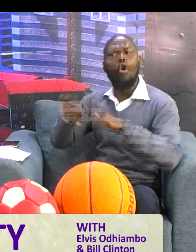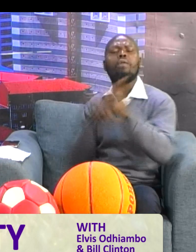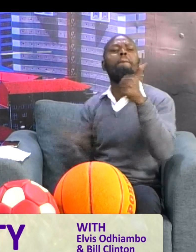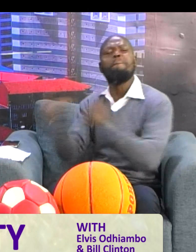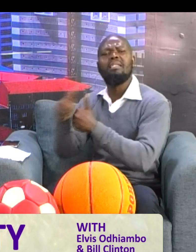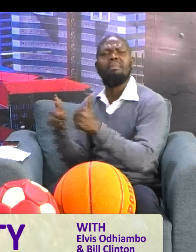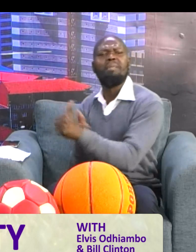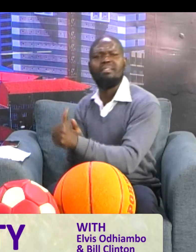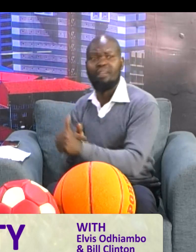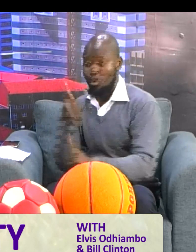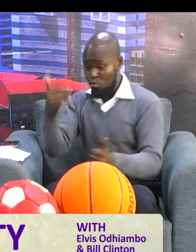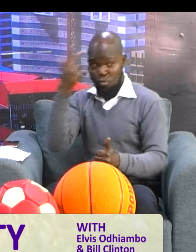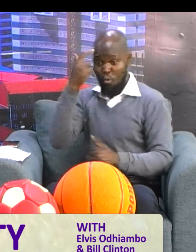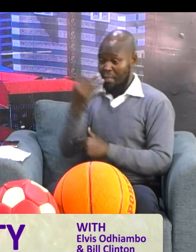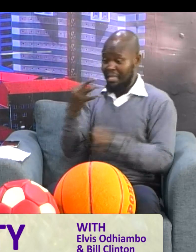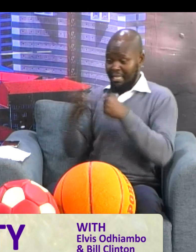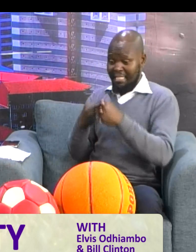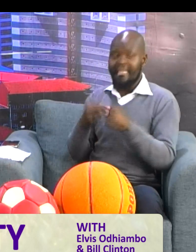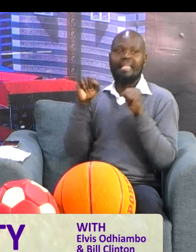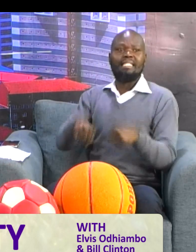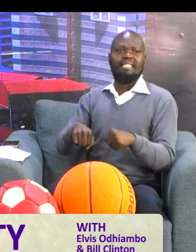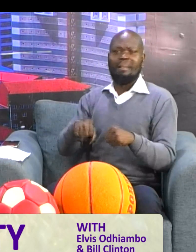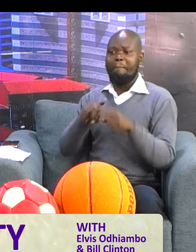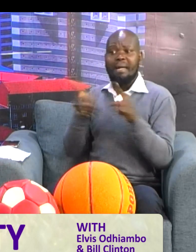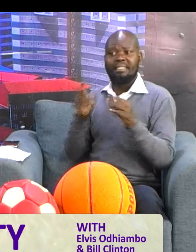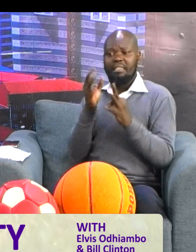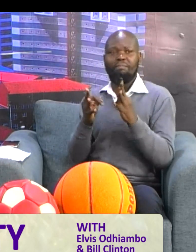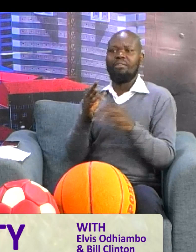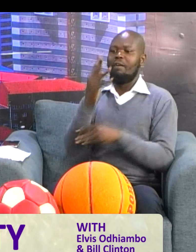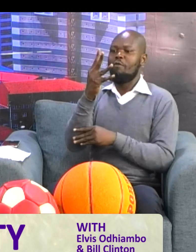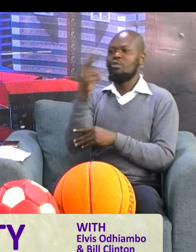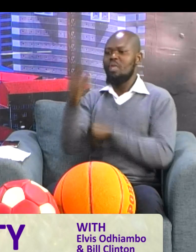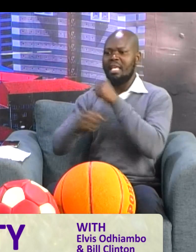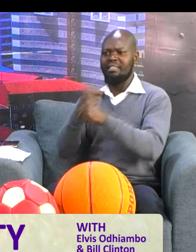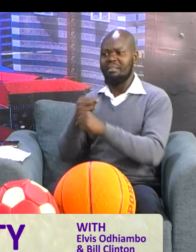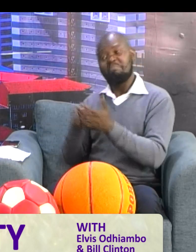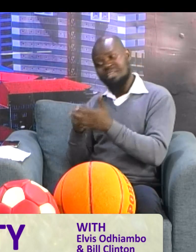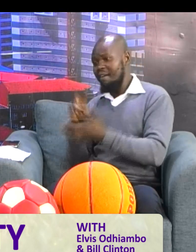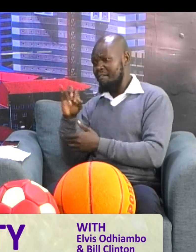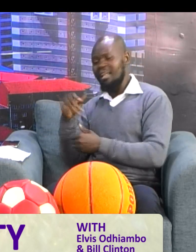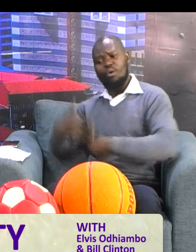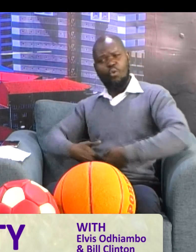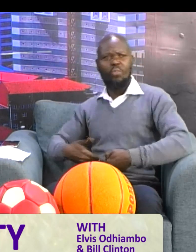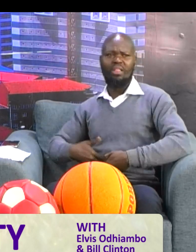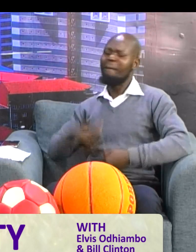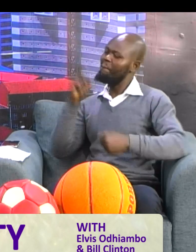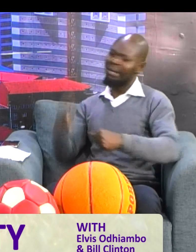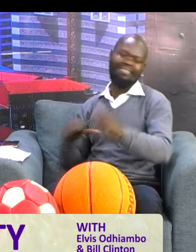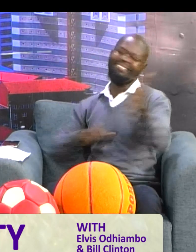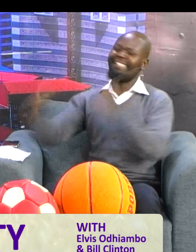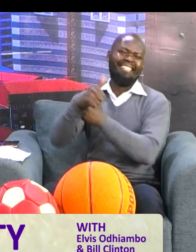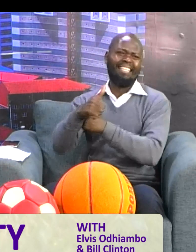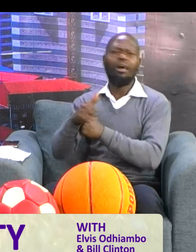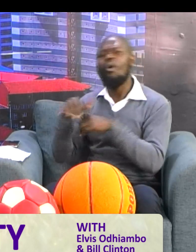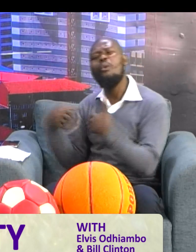And Vincent right now, do you think now we'll be able to surpass him? Or if maybe,